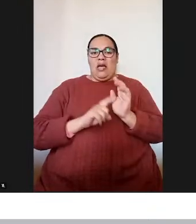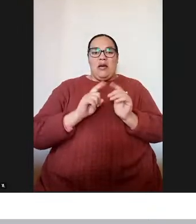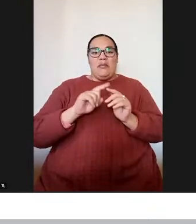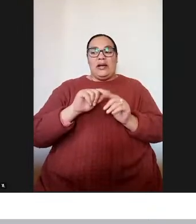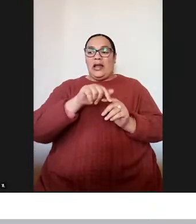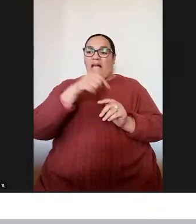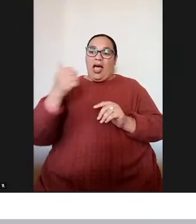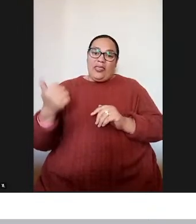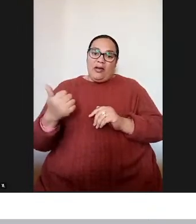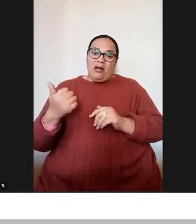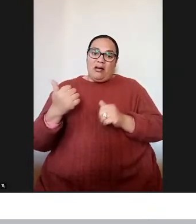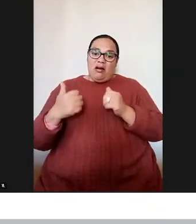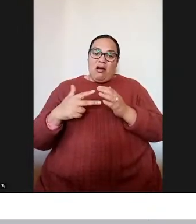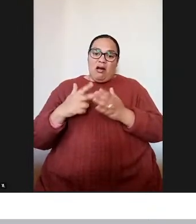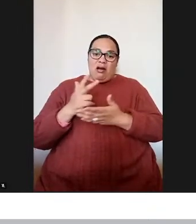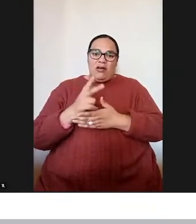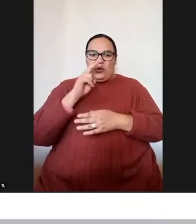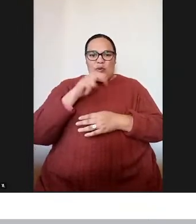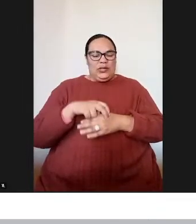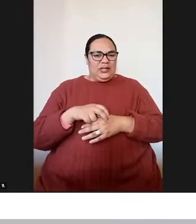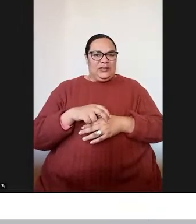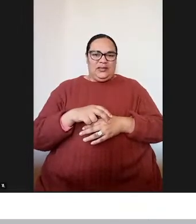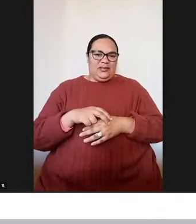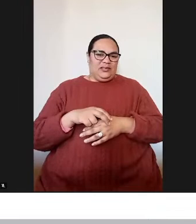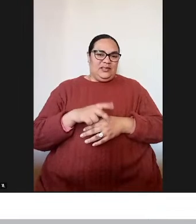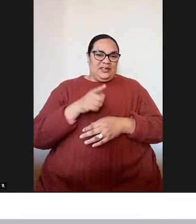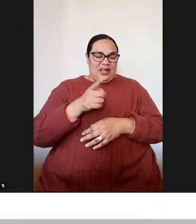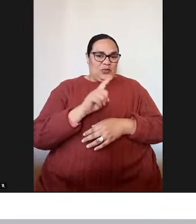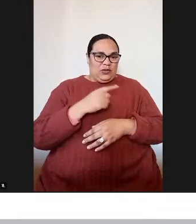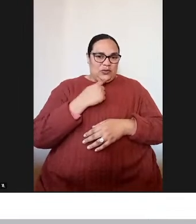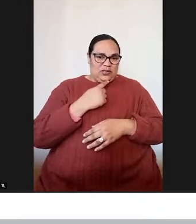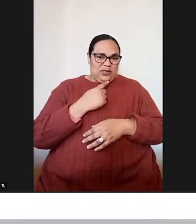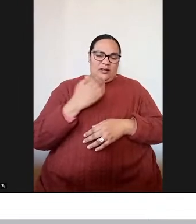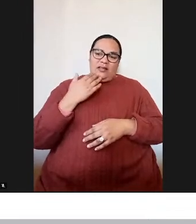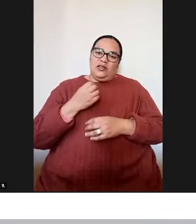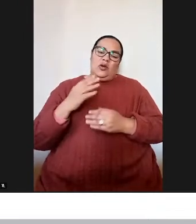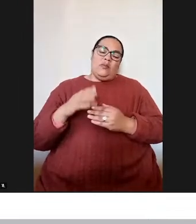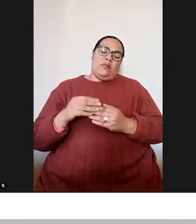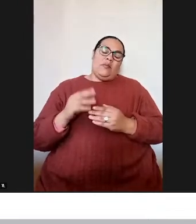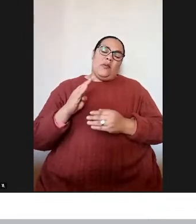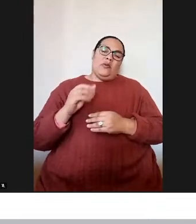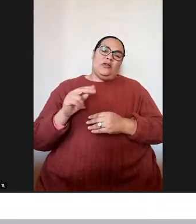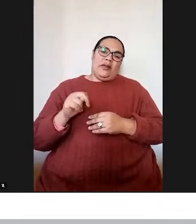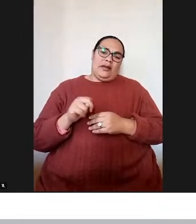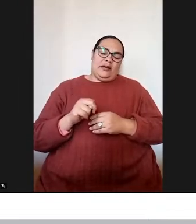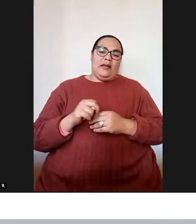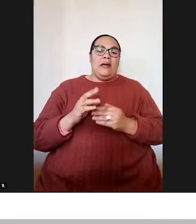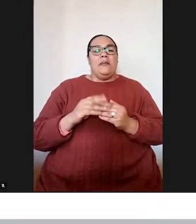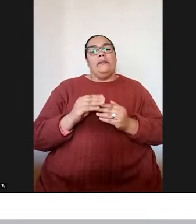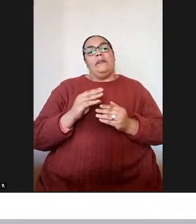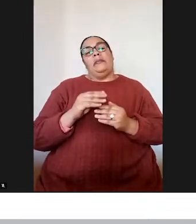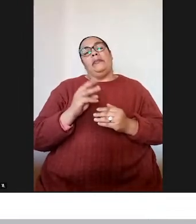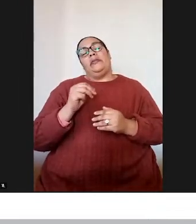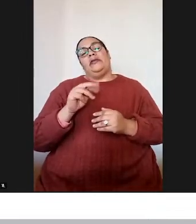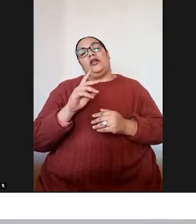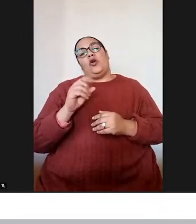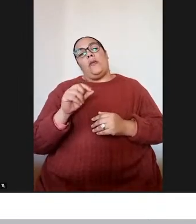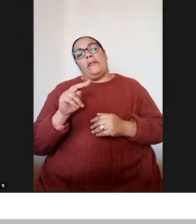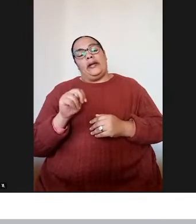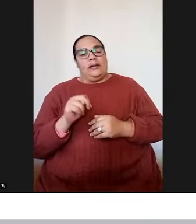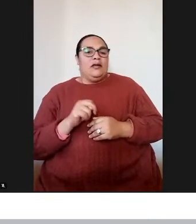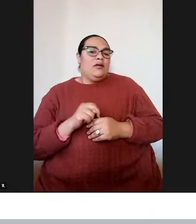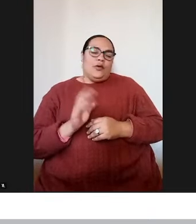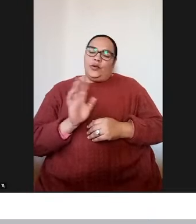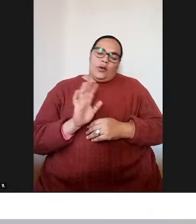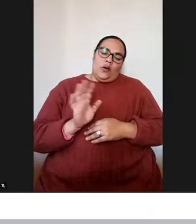garage, you require a metal detector. Is that what we're saying? Thank you very much, Member Bosman. Mr. Dolman. Yes, no, we